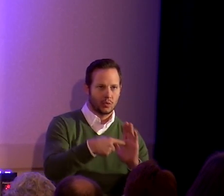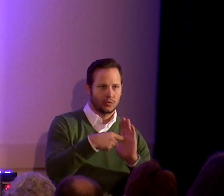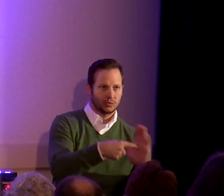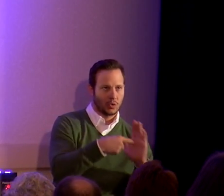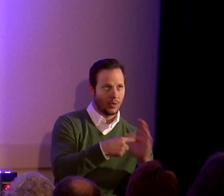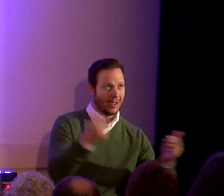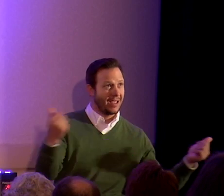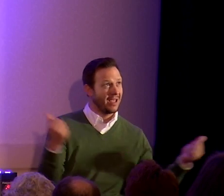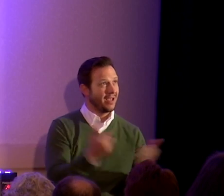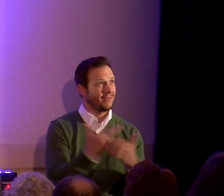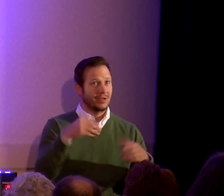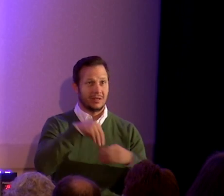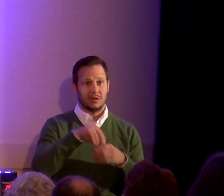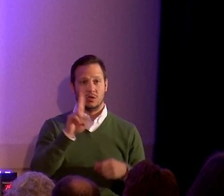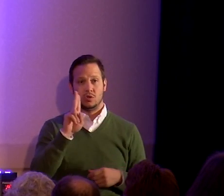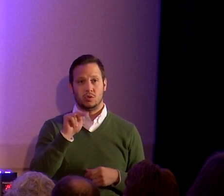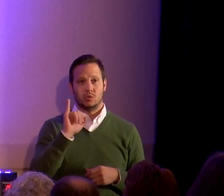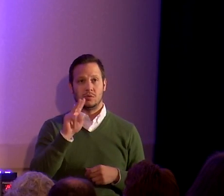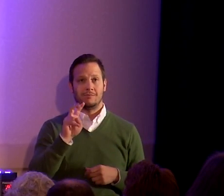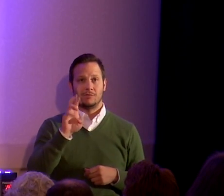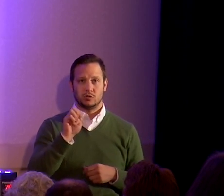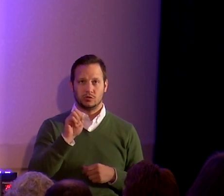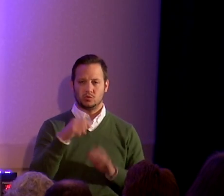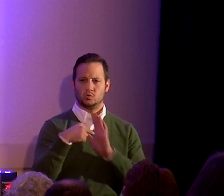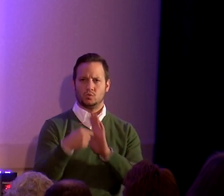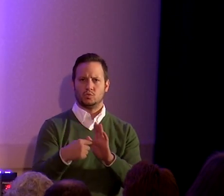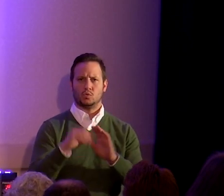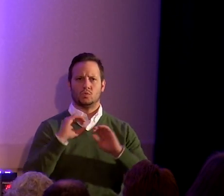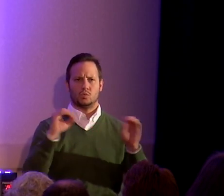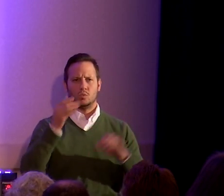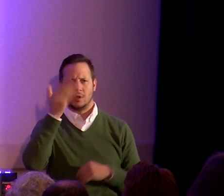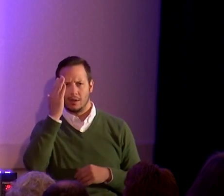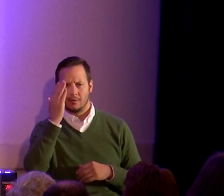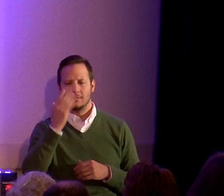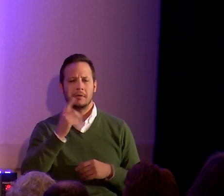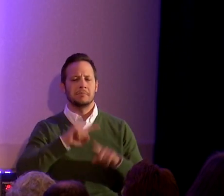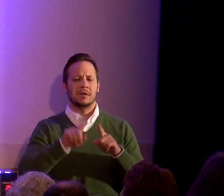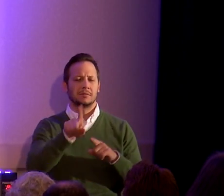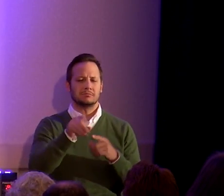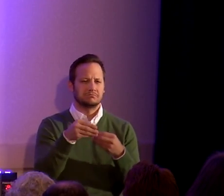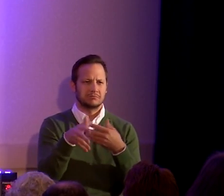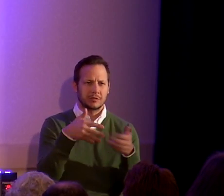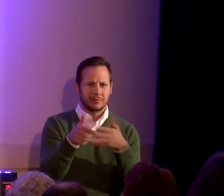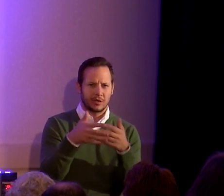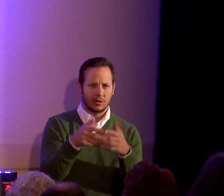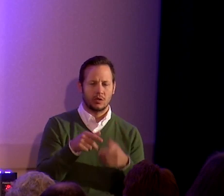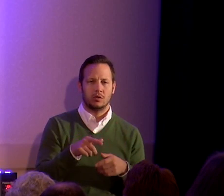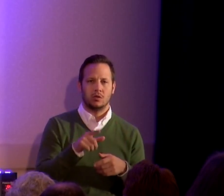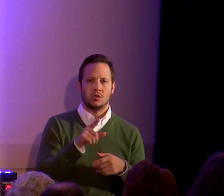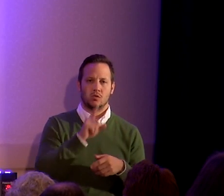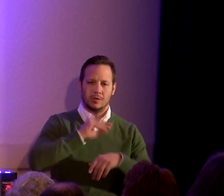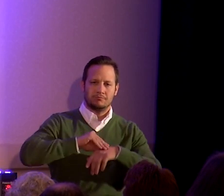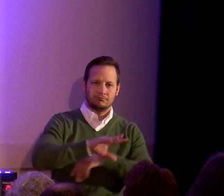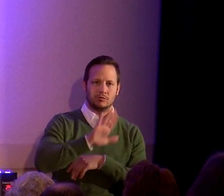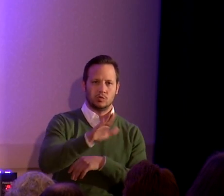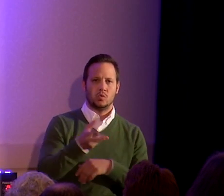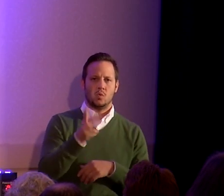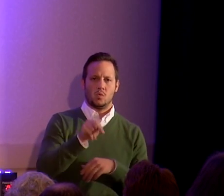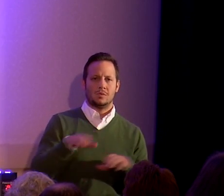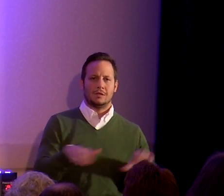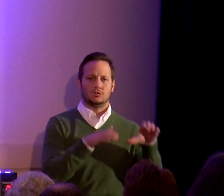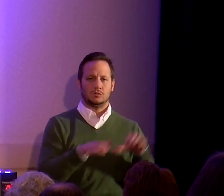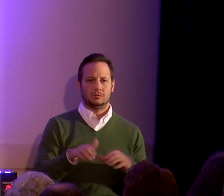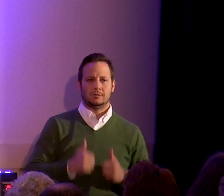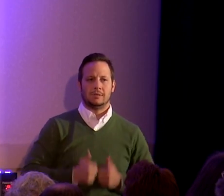the universe in order to show that there is no God. But again, it doesn't matter. The only thing you can affect are your own actions, how you